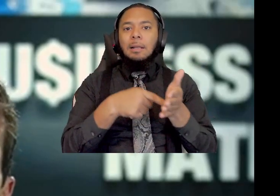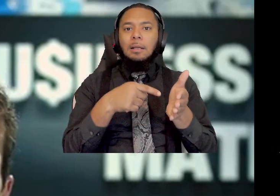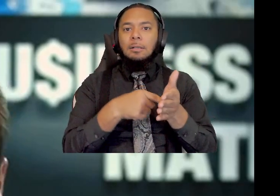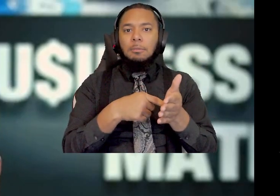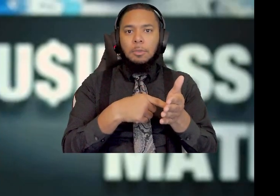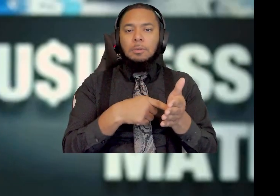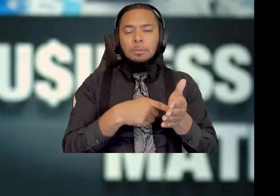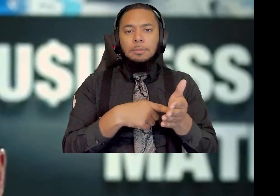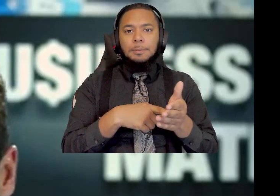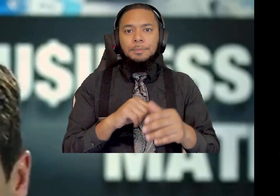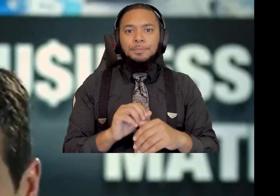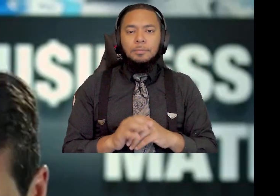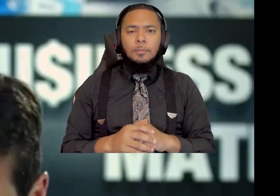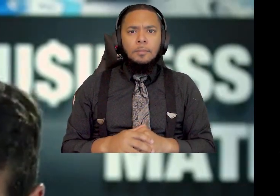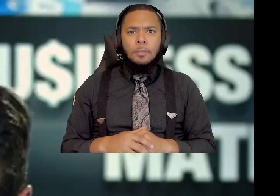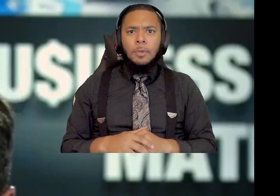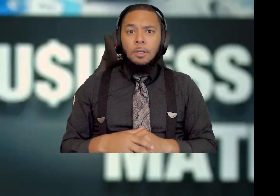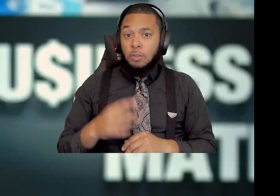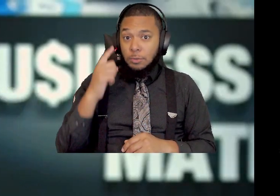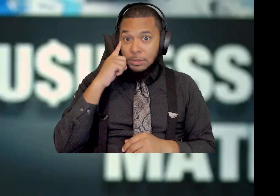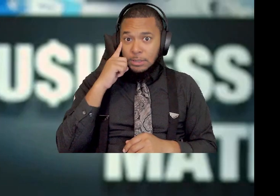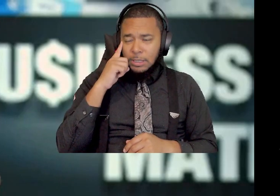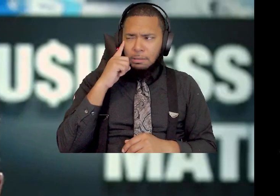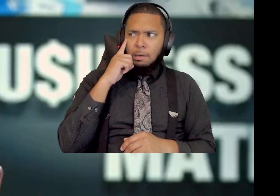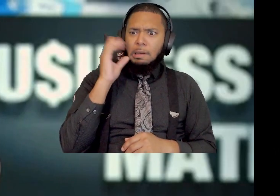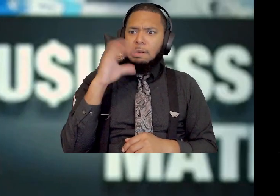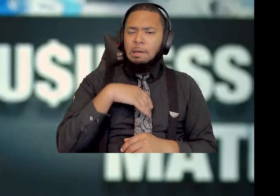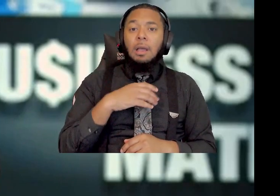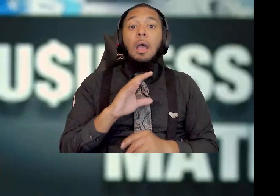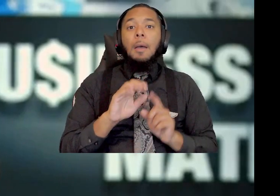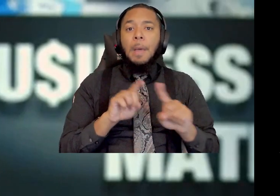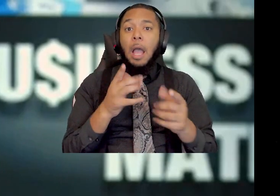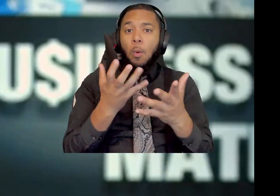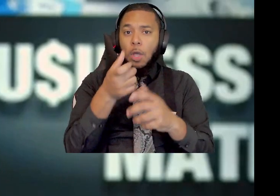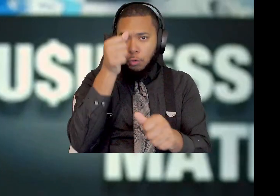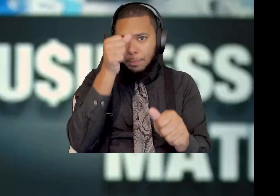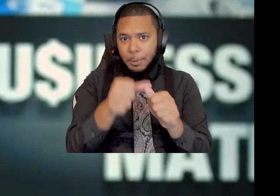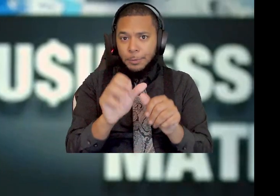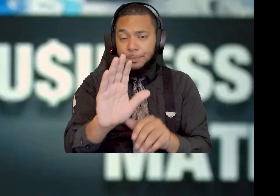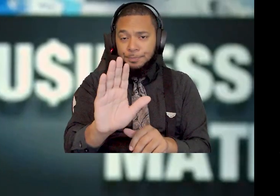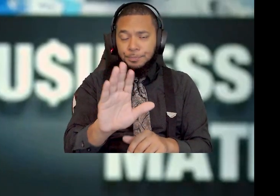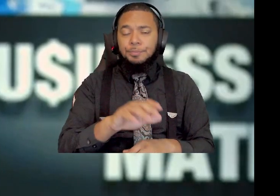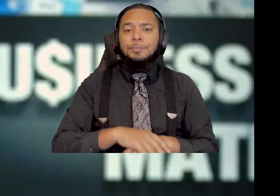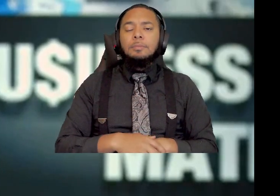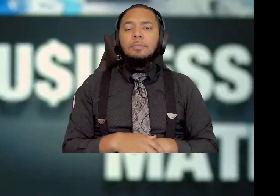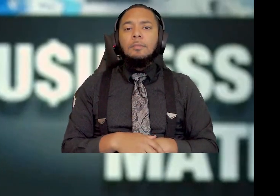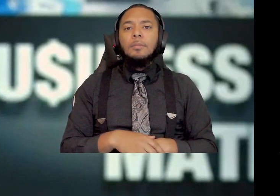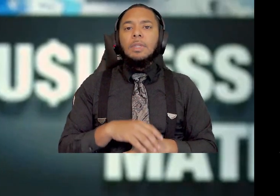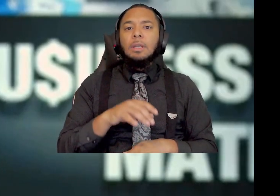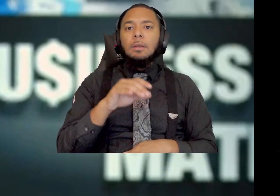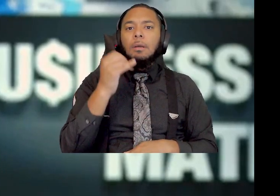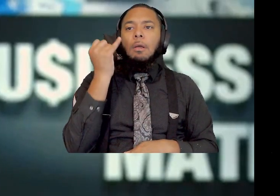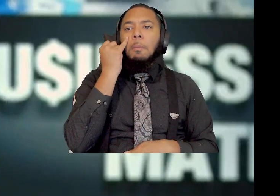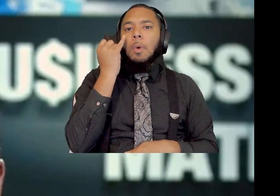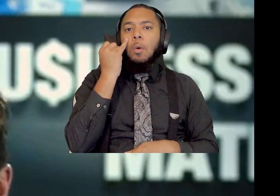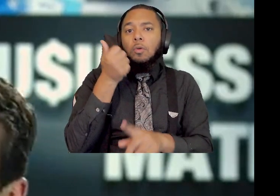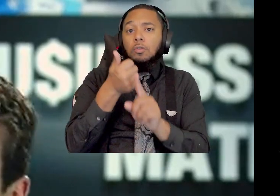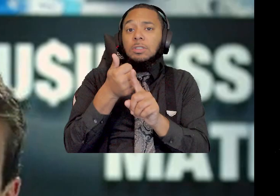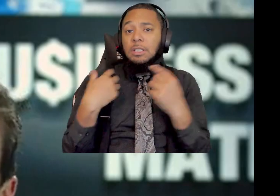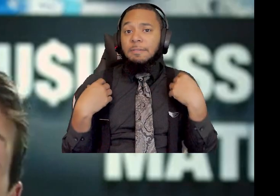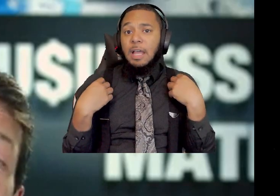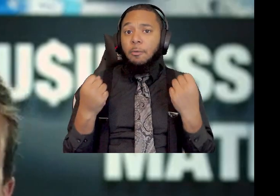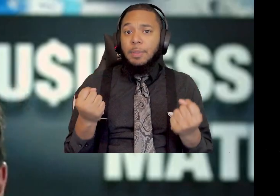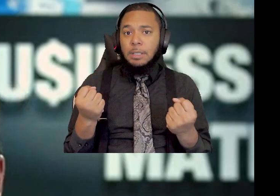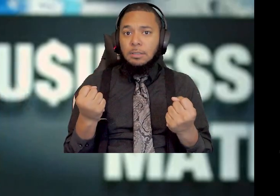that may appear crazy to you but I do want you to to think about something if you are like a pretty healthy person